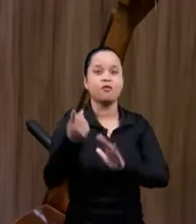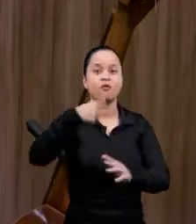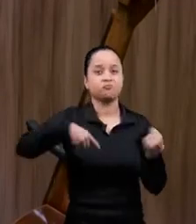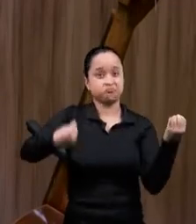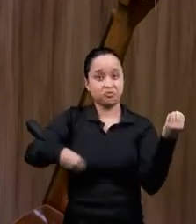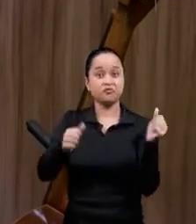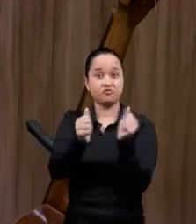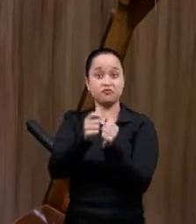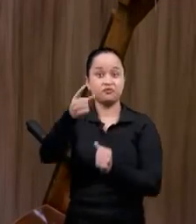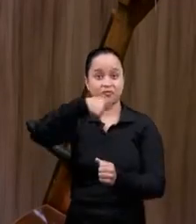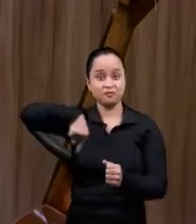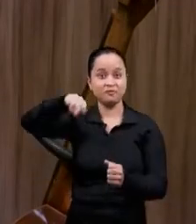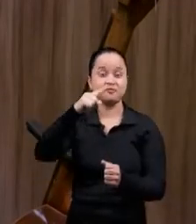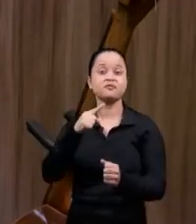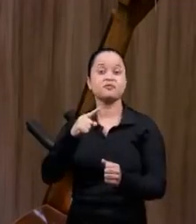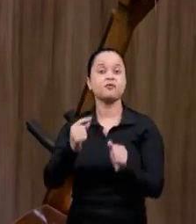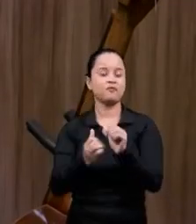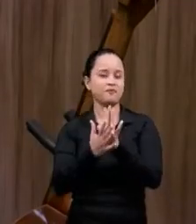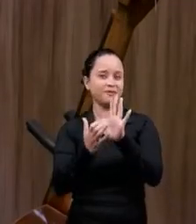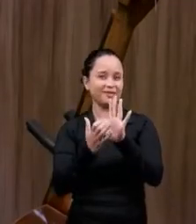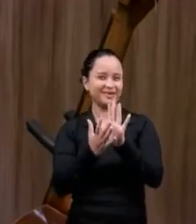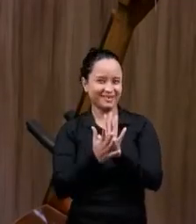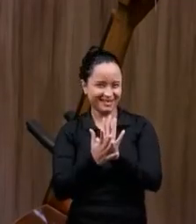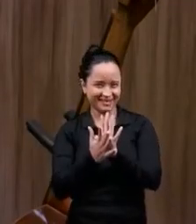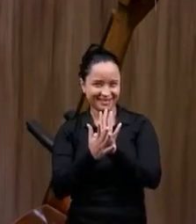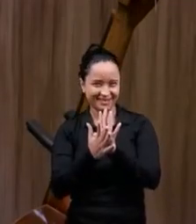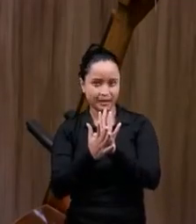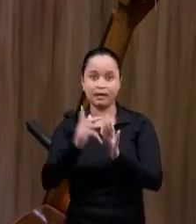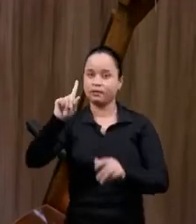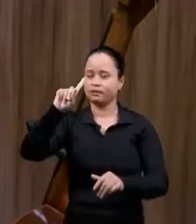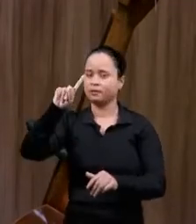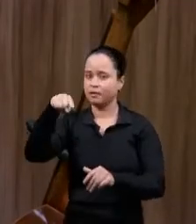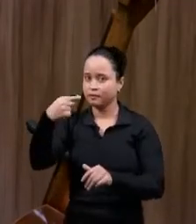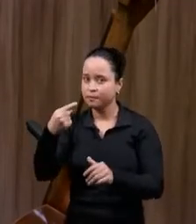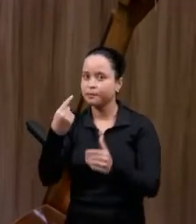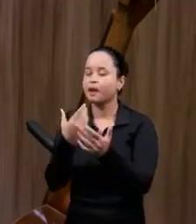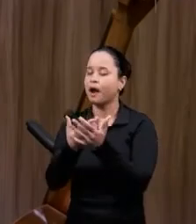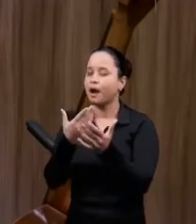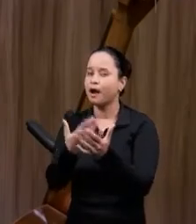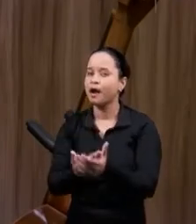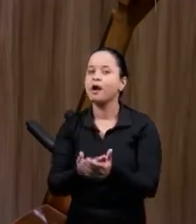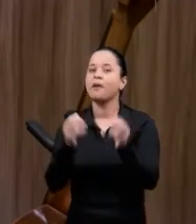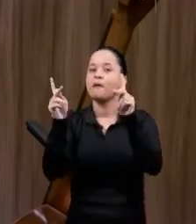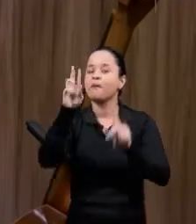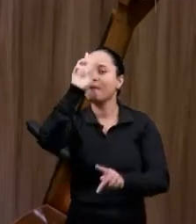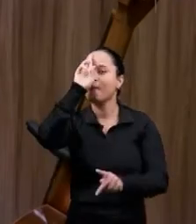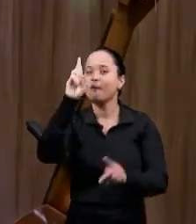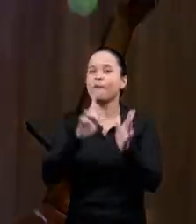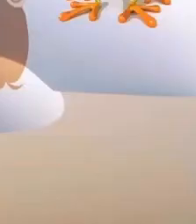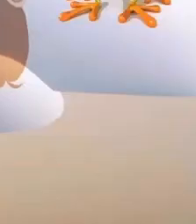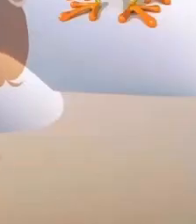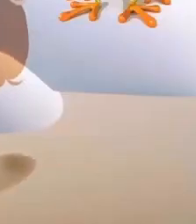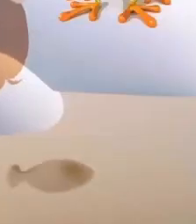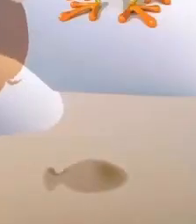your beauty fills me with amazement. Until next class, and to everyone, the peace of the Lord Jesus.